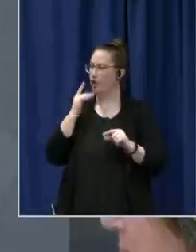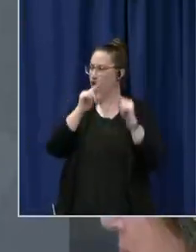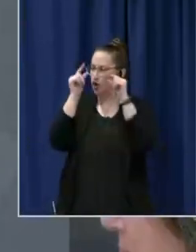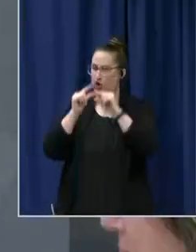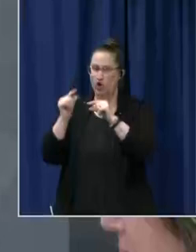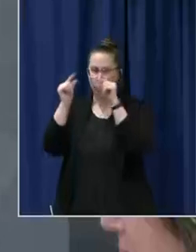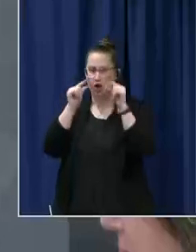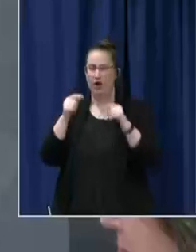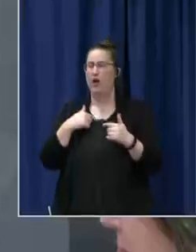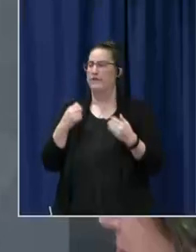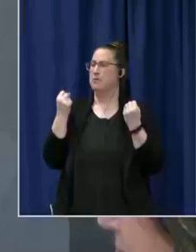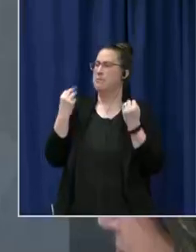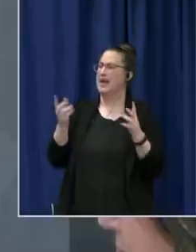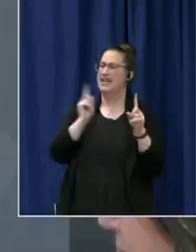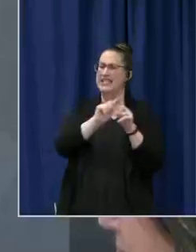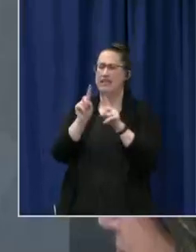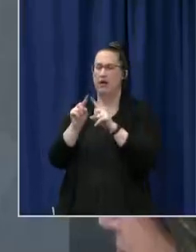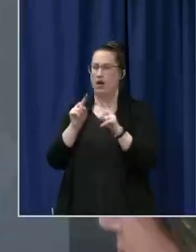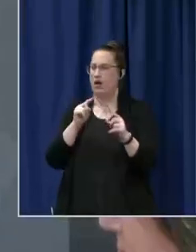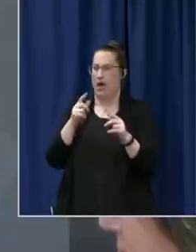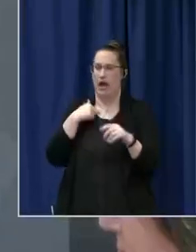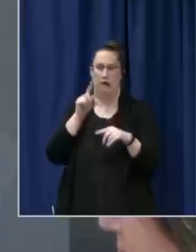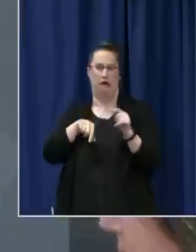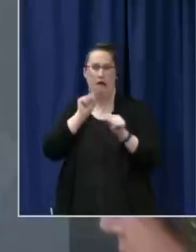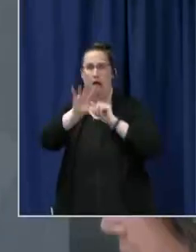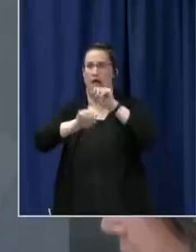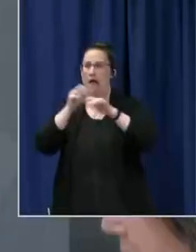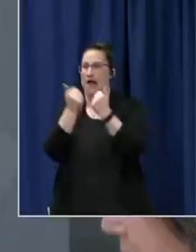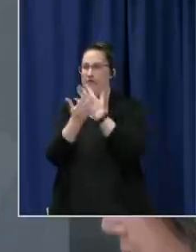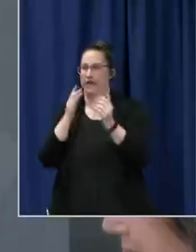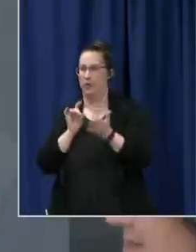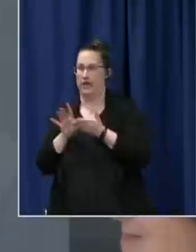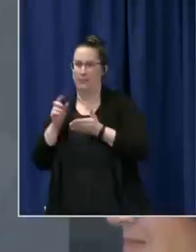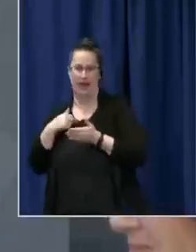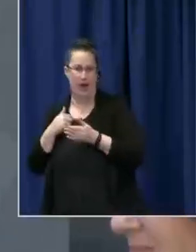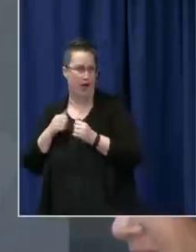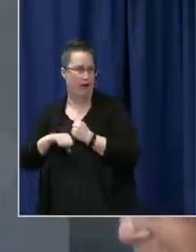many other accessibility things that we saw. I just can't list them all, or they'll kick me out.